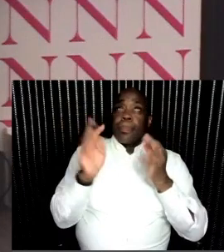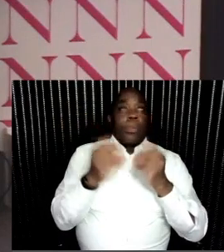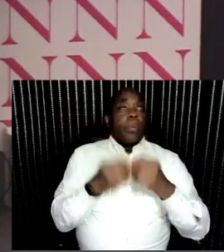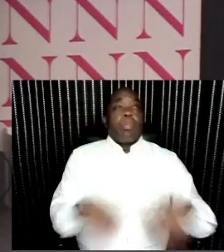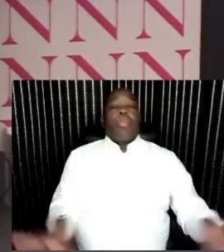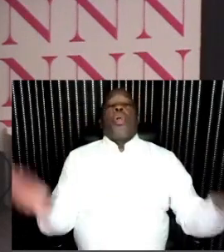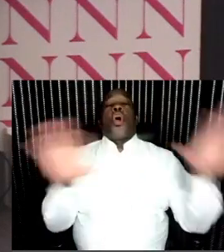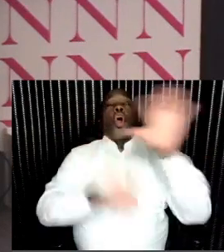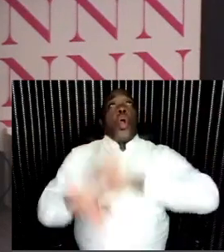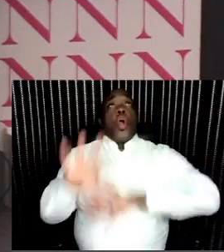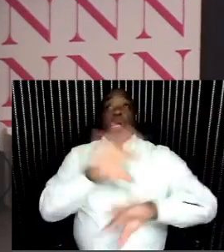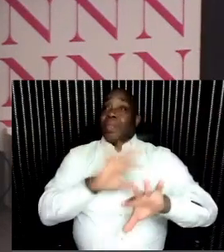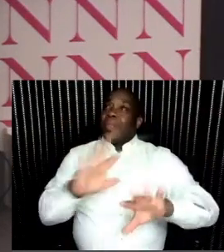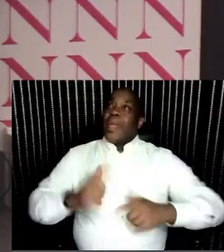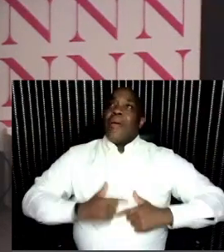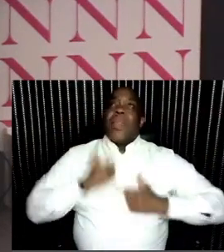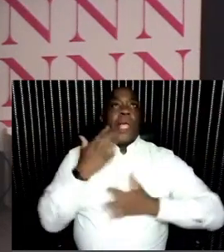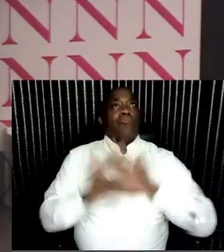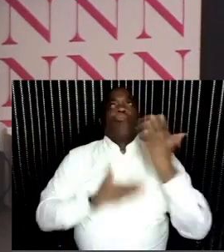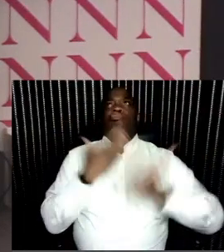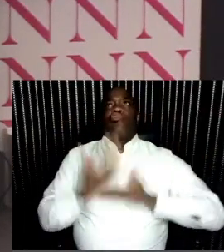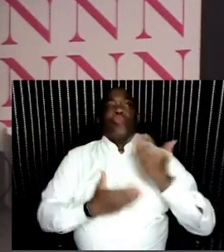academic thing. So you